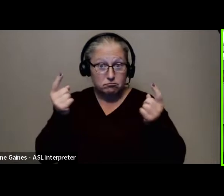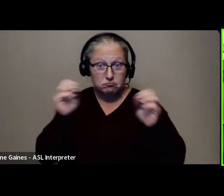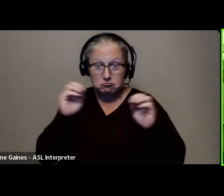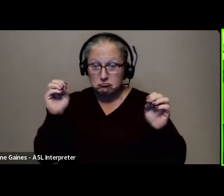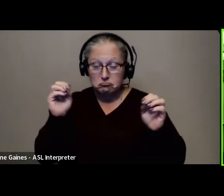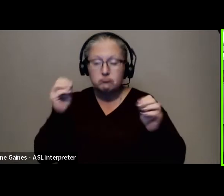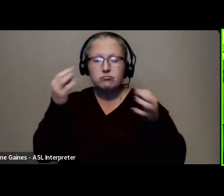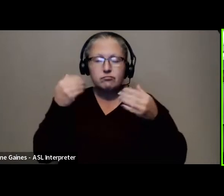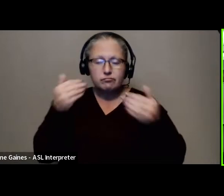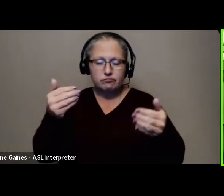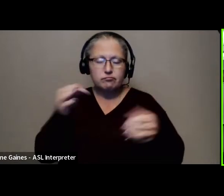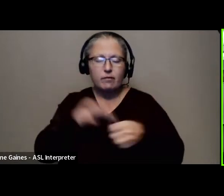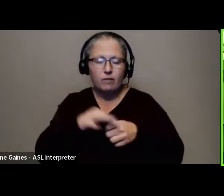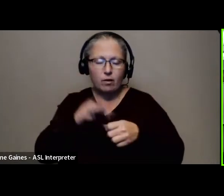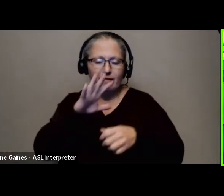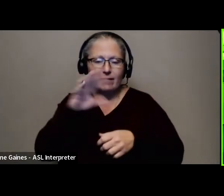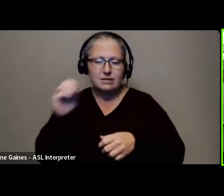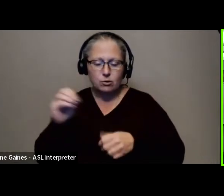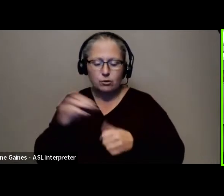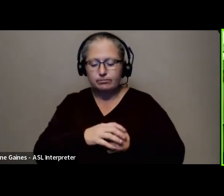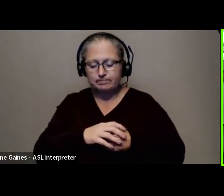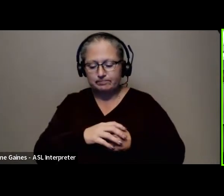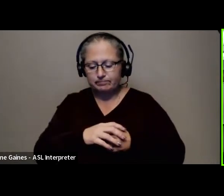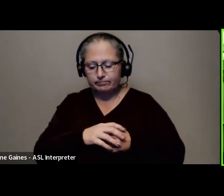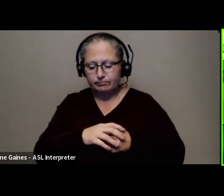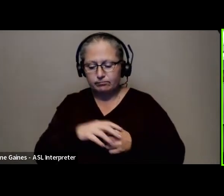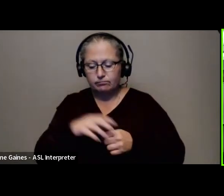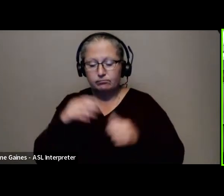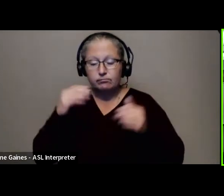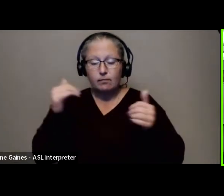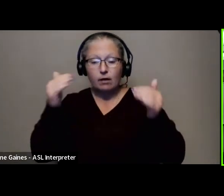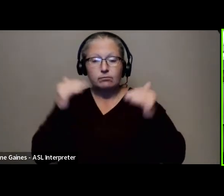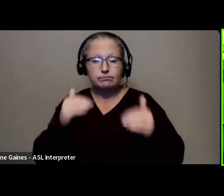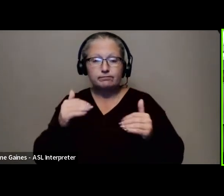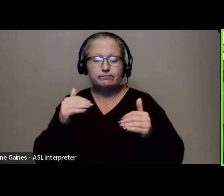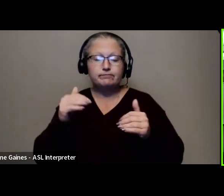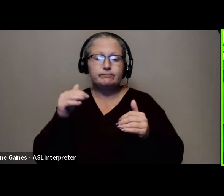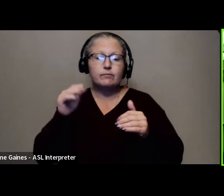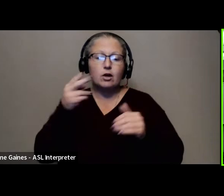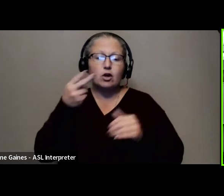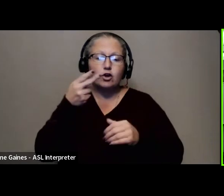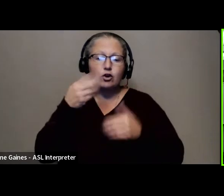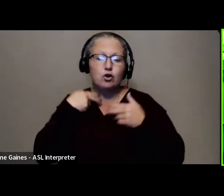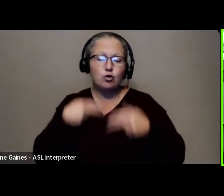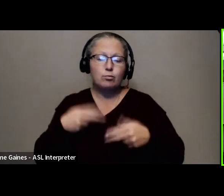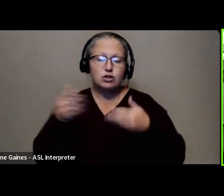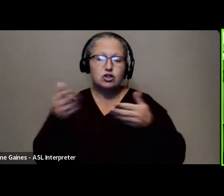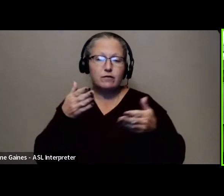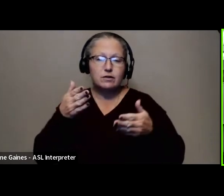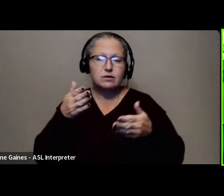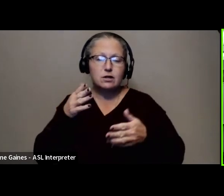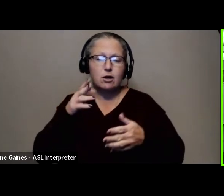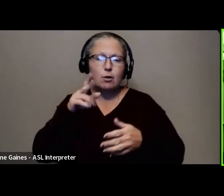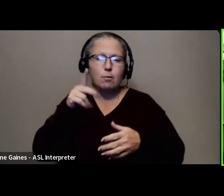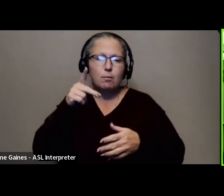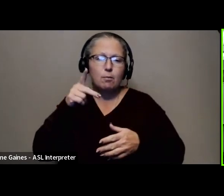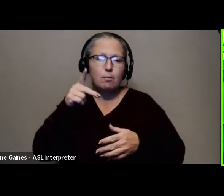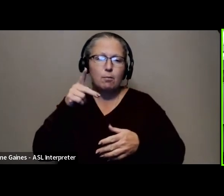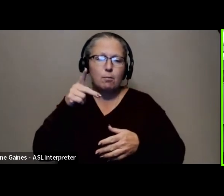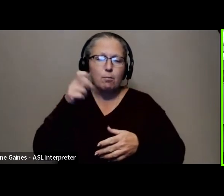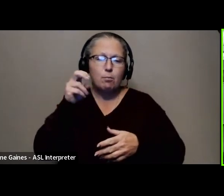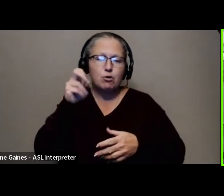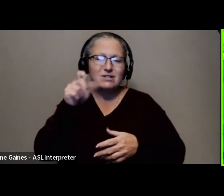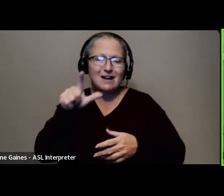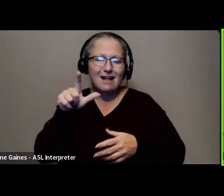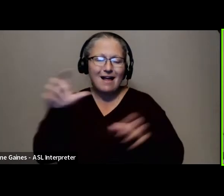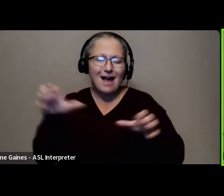none, the motion is carried 5-0. Okay, moving on to the Division of Human Services Personnel Actions Addendum.